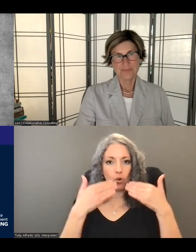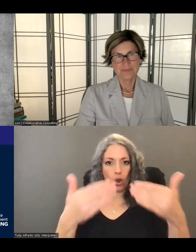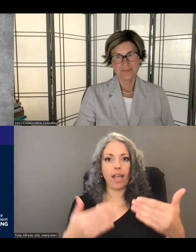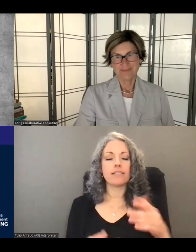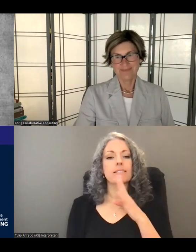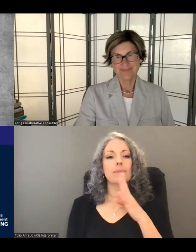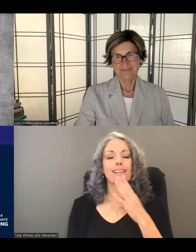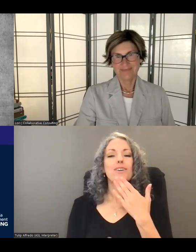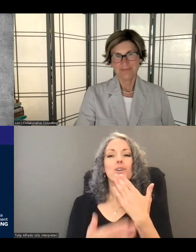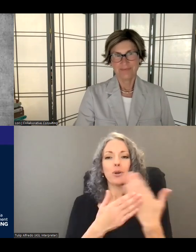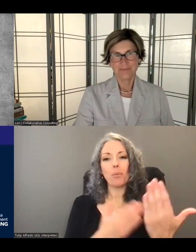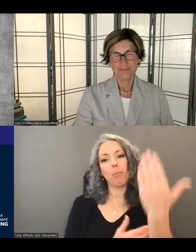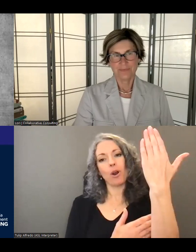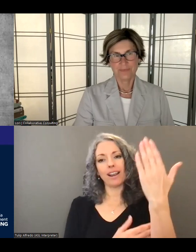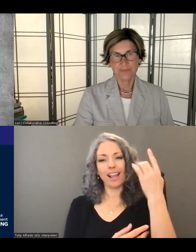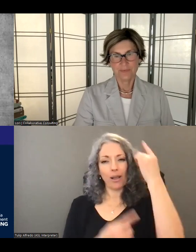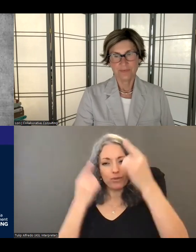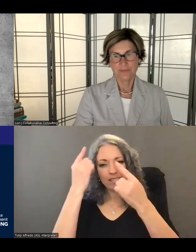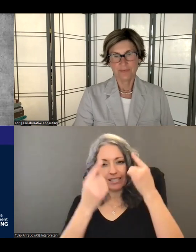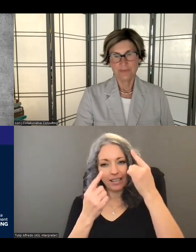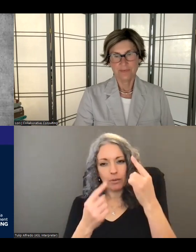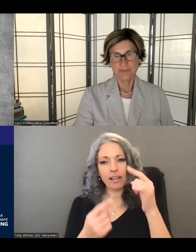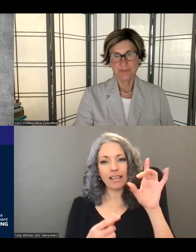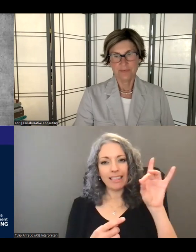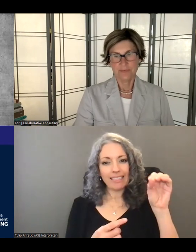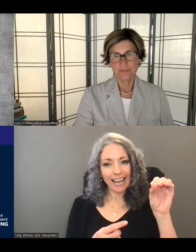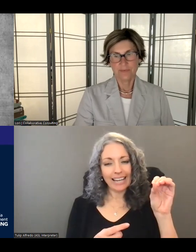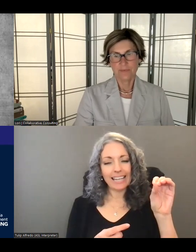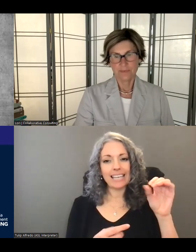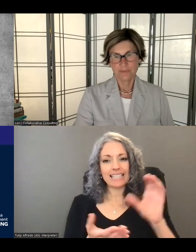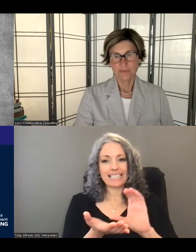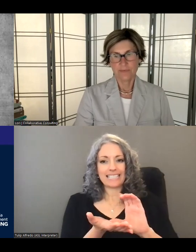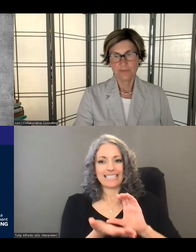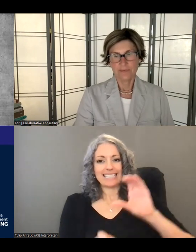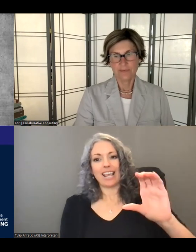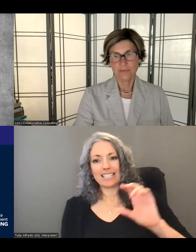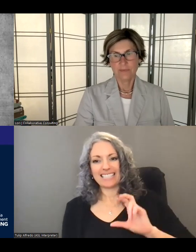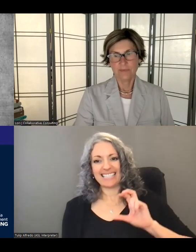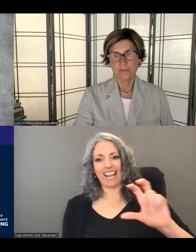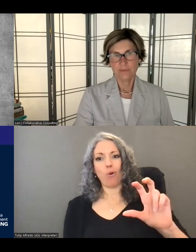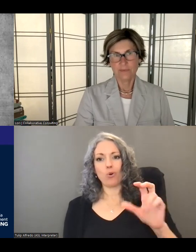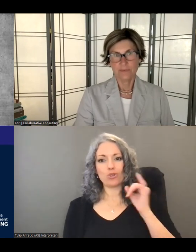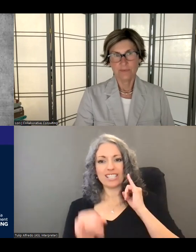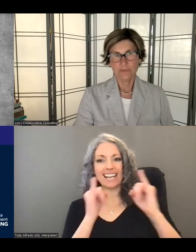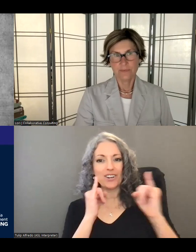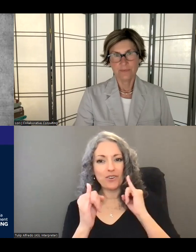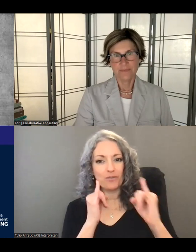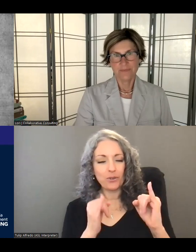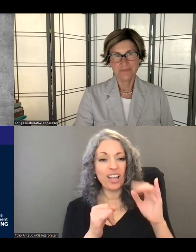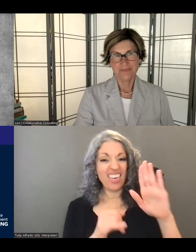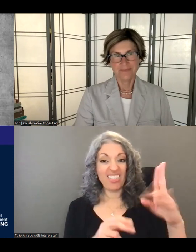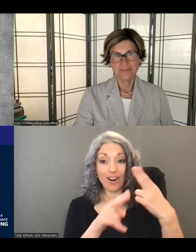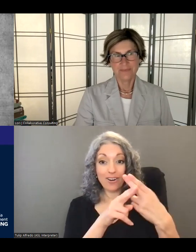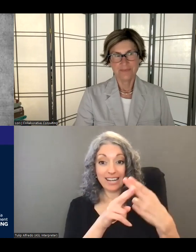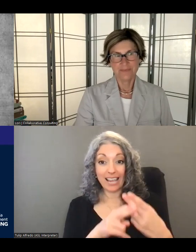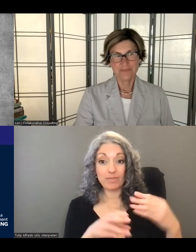Good morning. I was wondering about the 80 stakeholders that were interviewed. Will their names be in